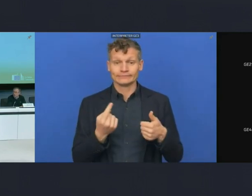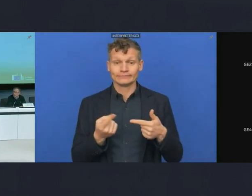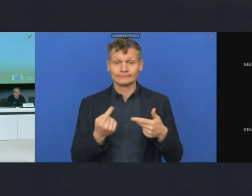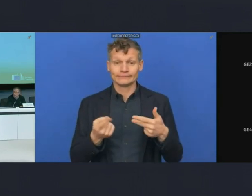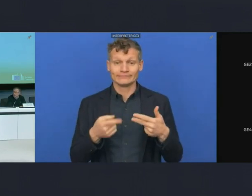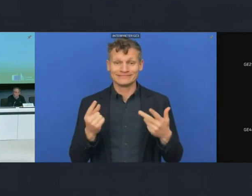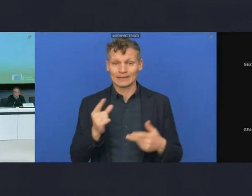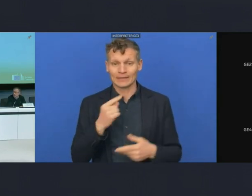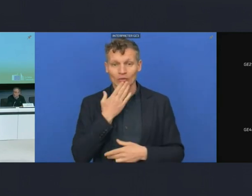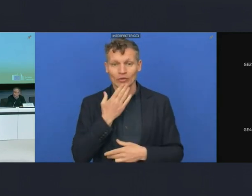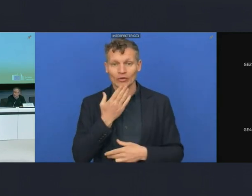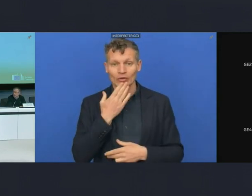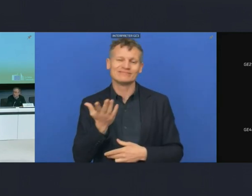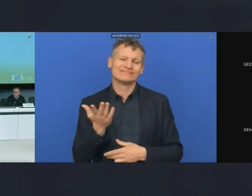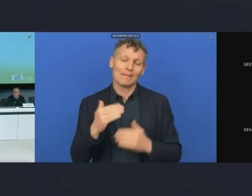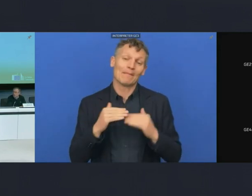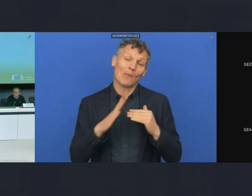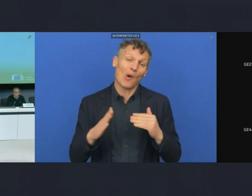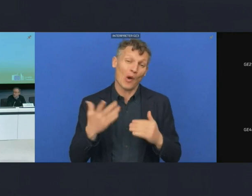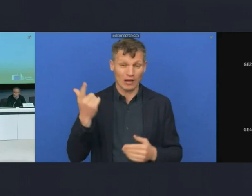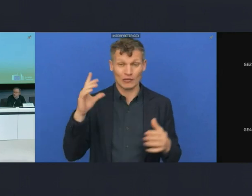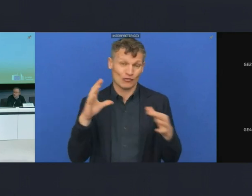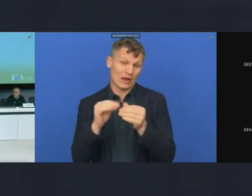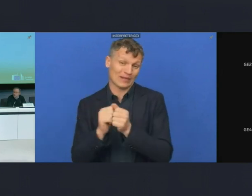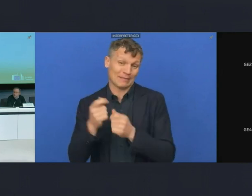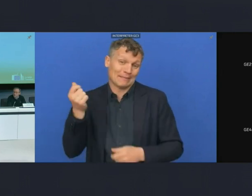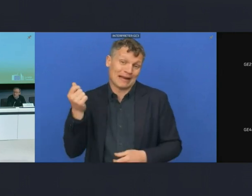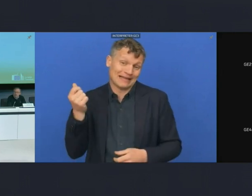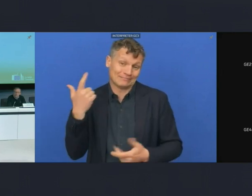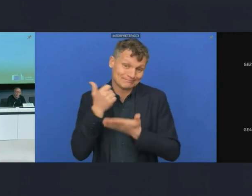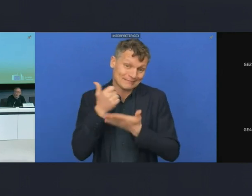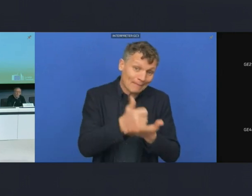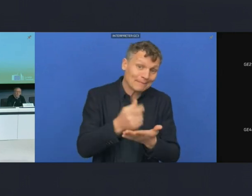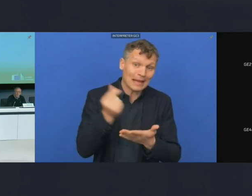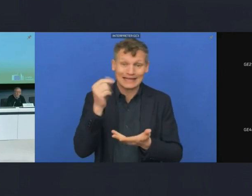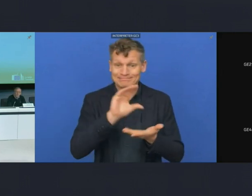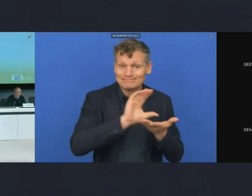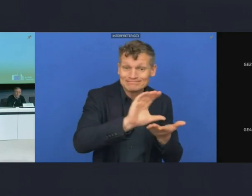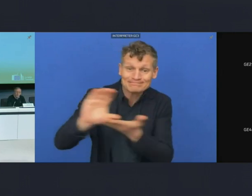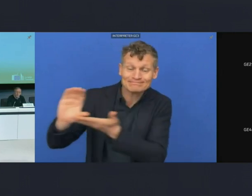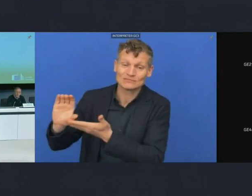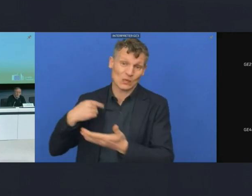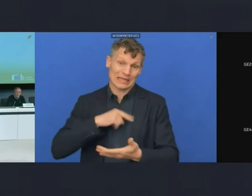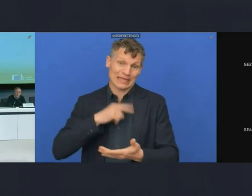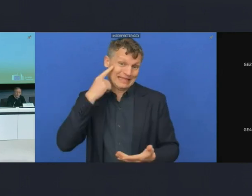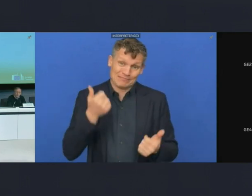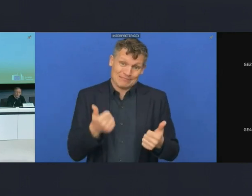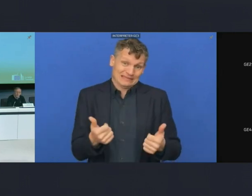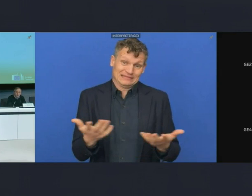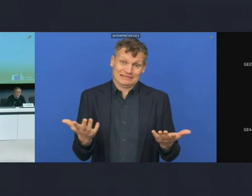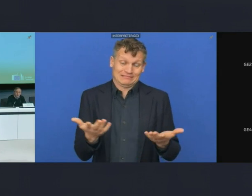very finance-oriented, but we consider it best that that appropriate actions are created in the field